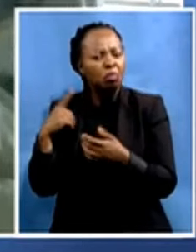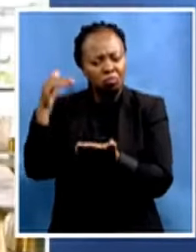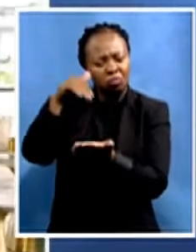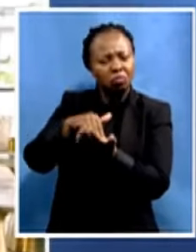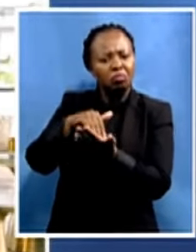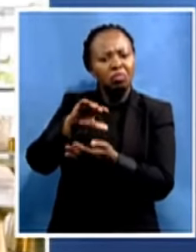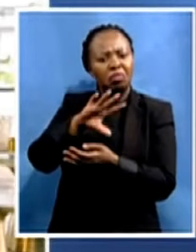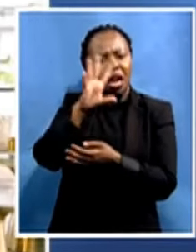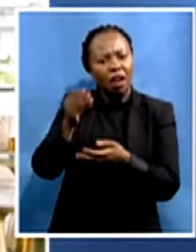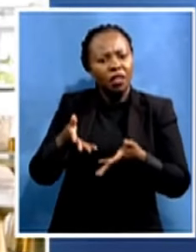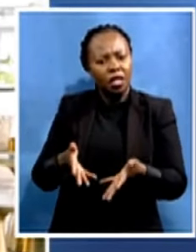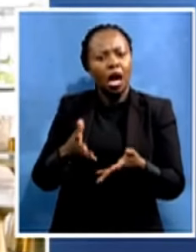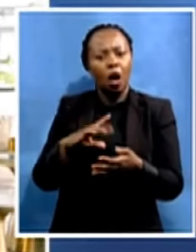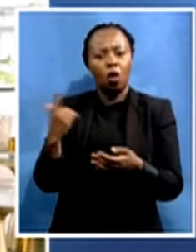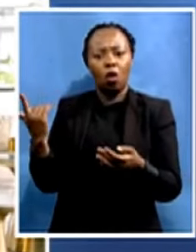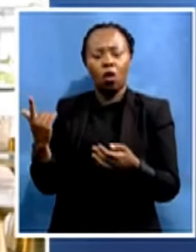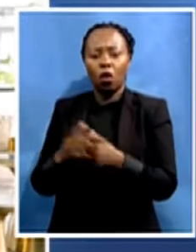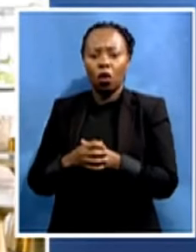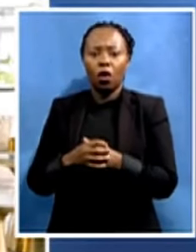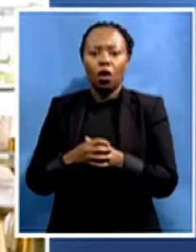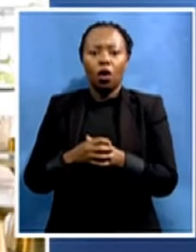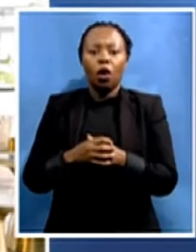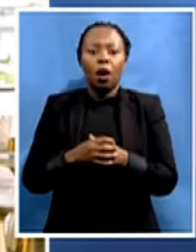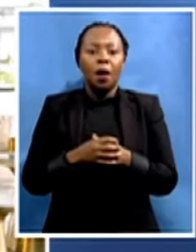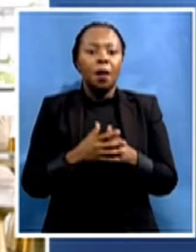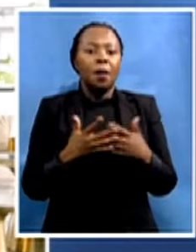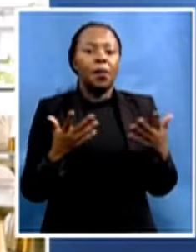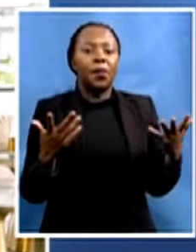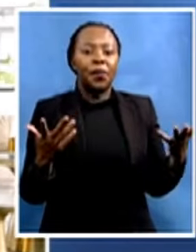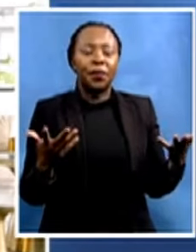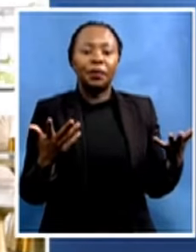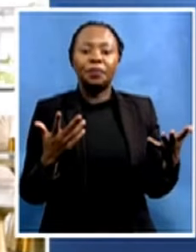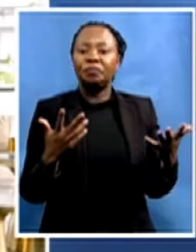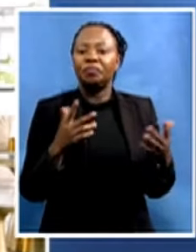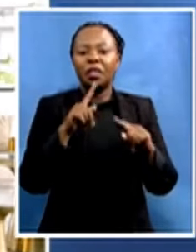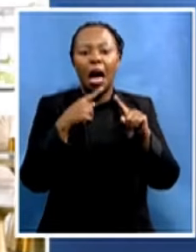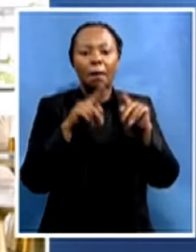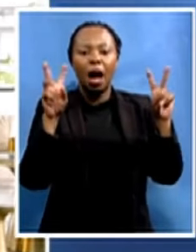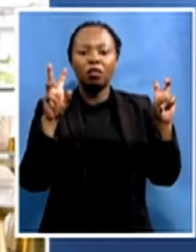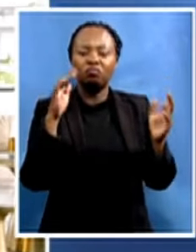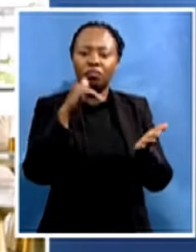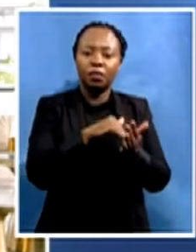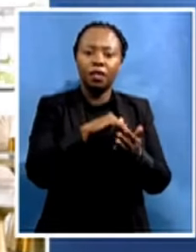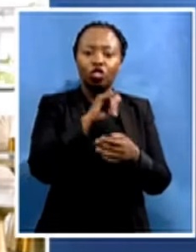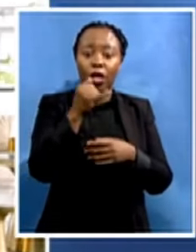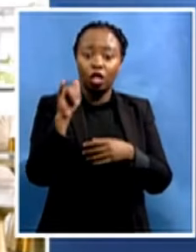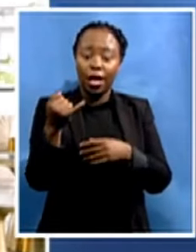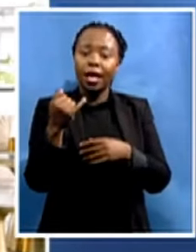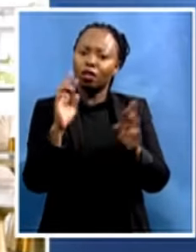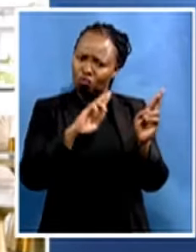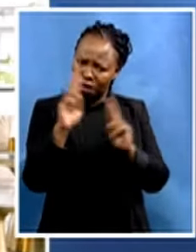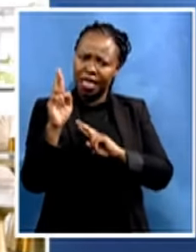Look, it's not a matter of arriving in the country. The J&J vaccines are ready. They are waiting at the